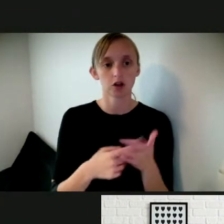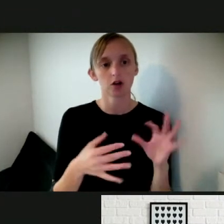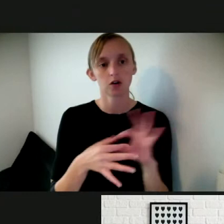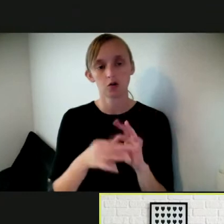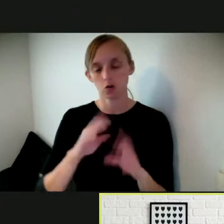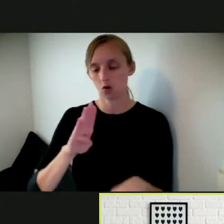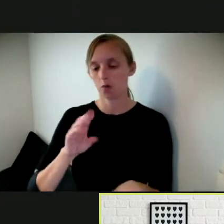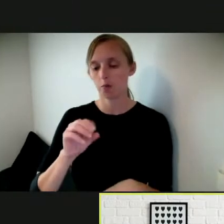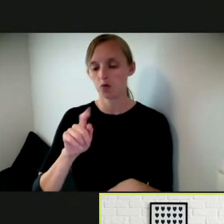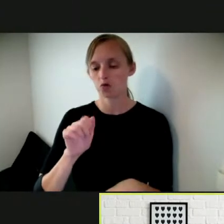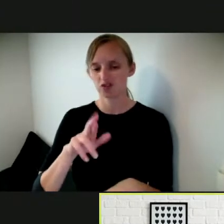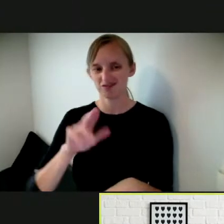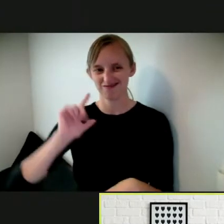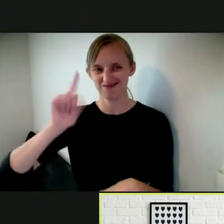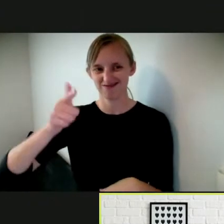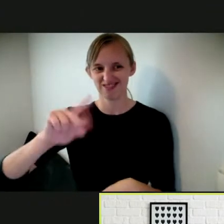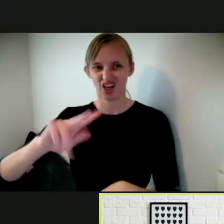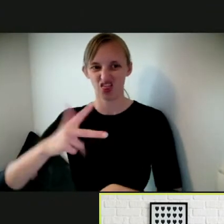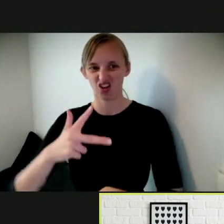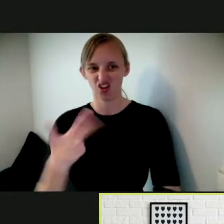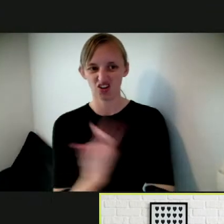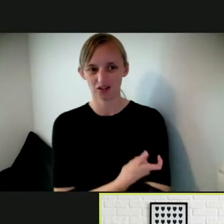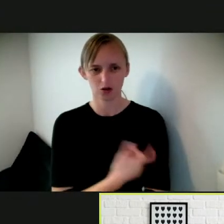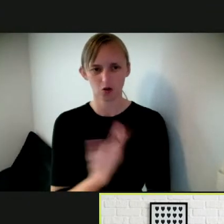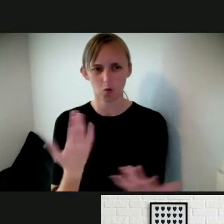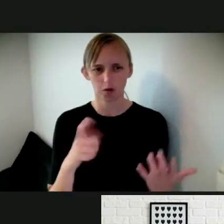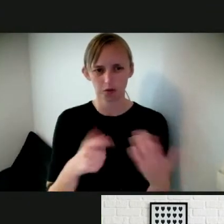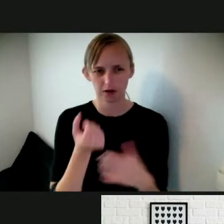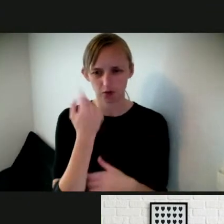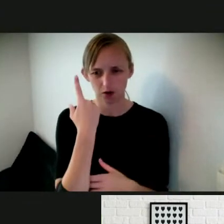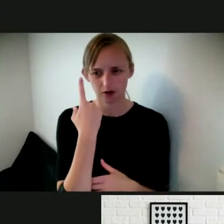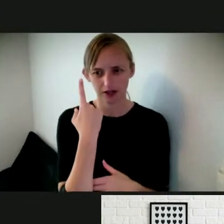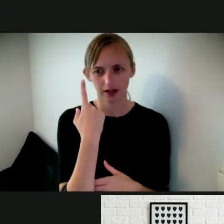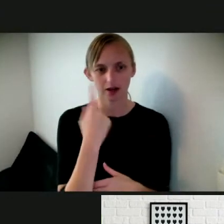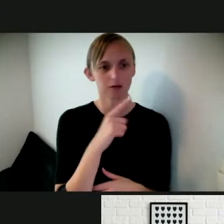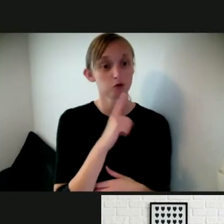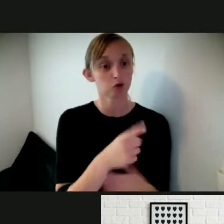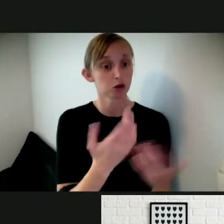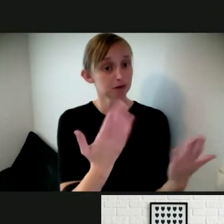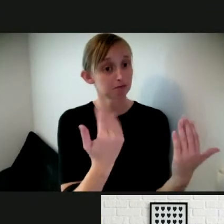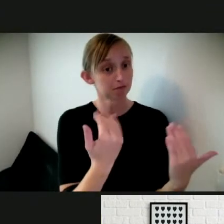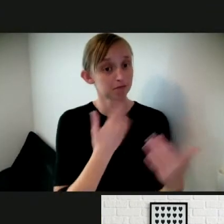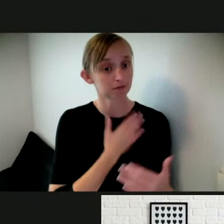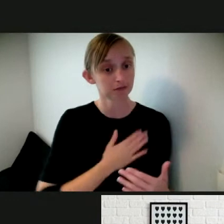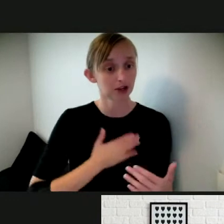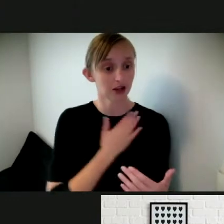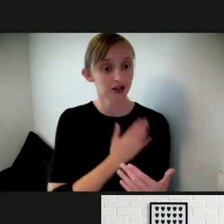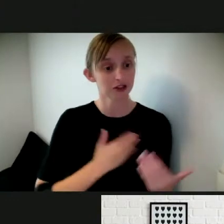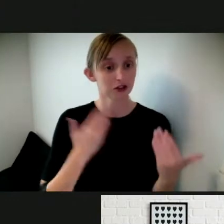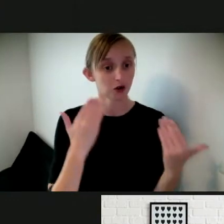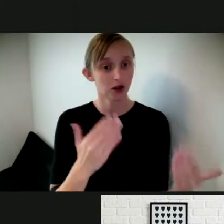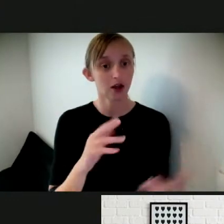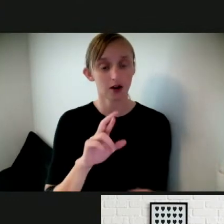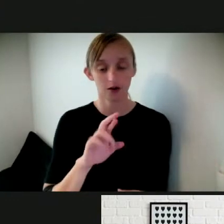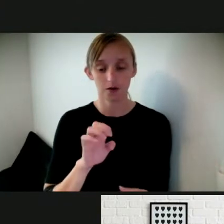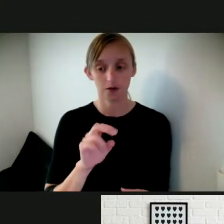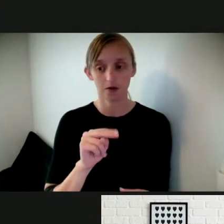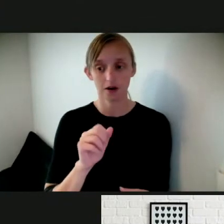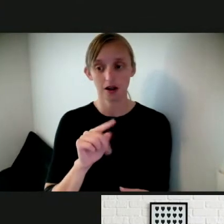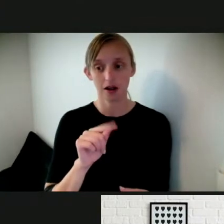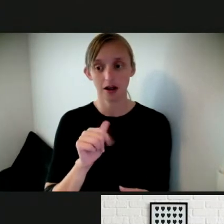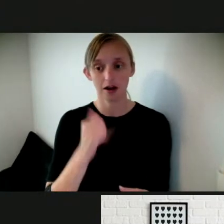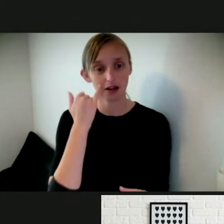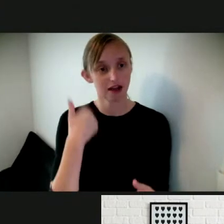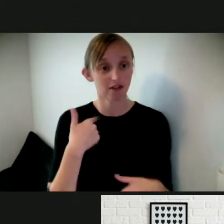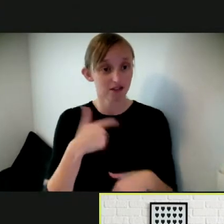So those are some of the backdrops, and I'm sure you've got a lot of great information for us. Let me let you go ahead and begin. Right. And if we have time, we're going to have